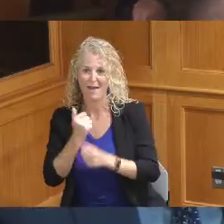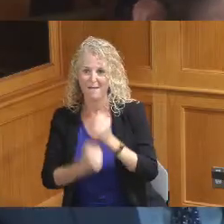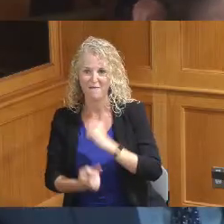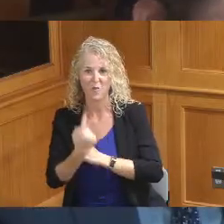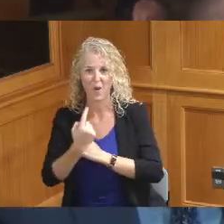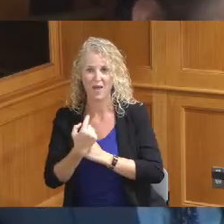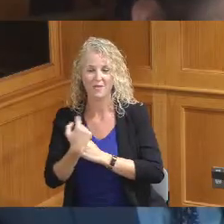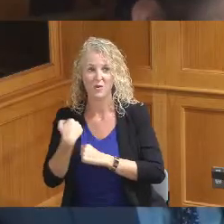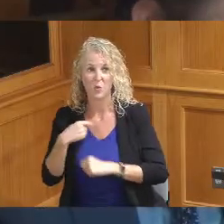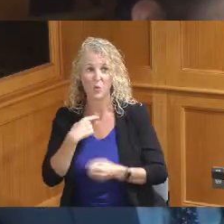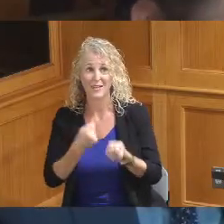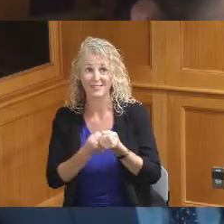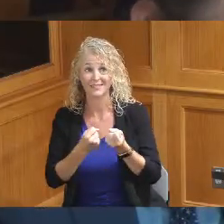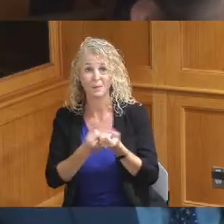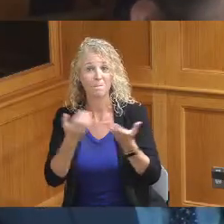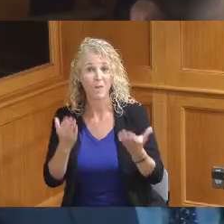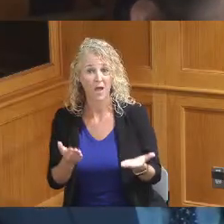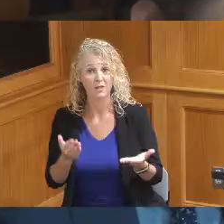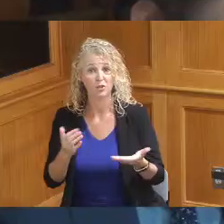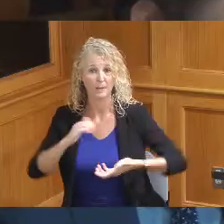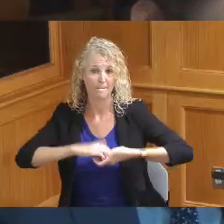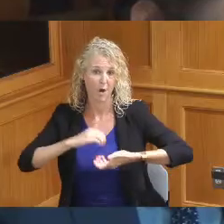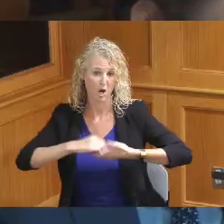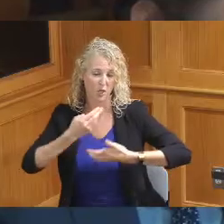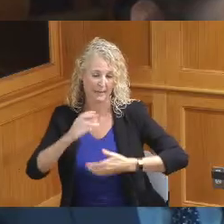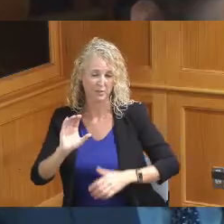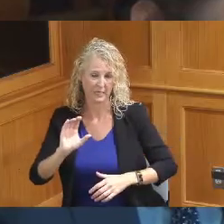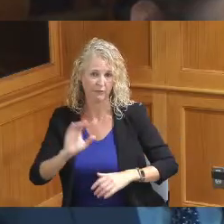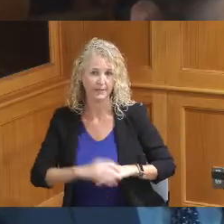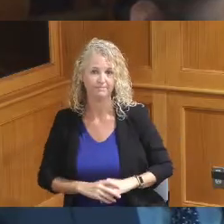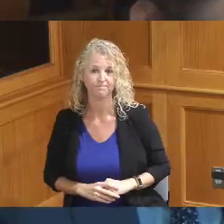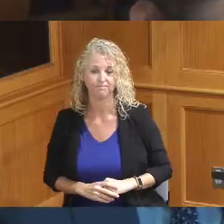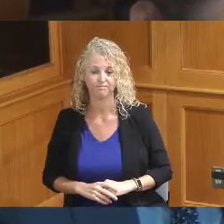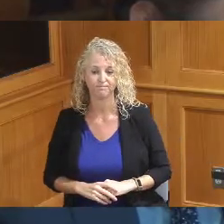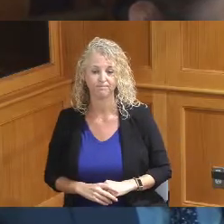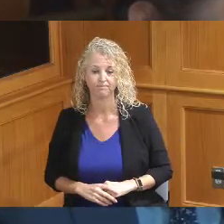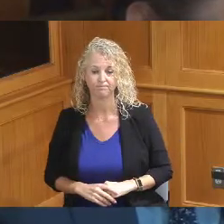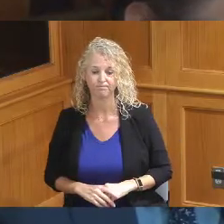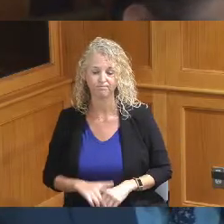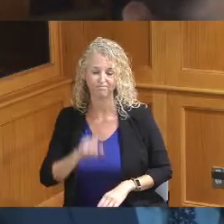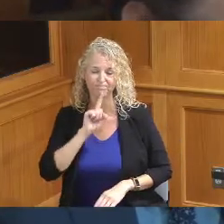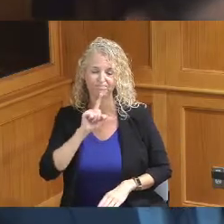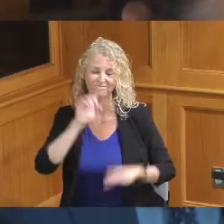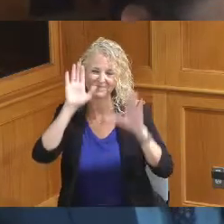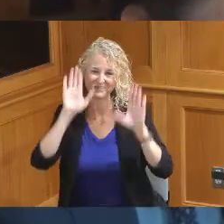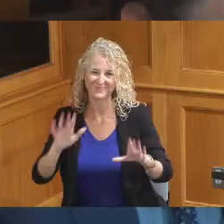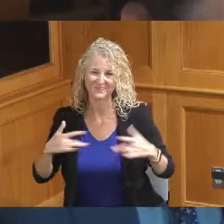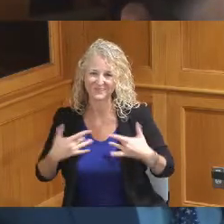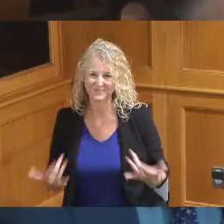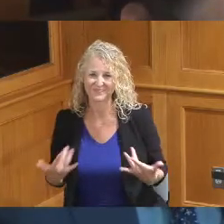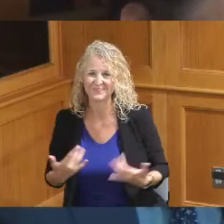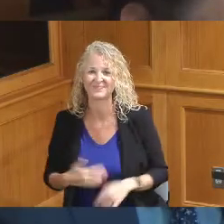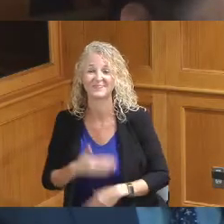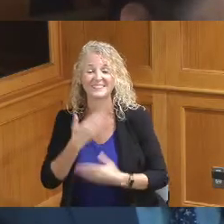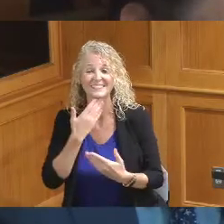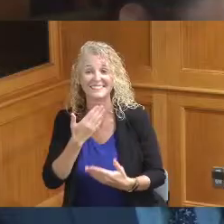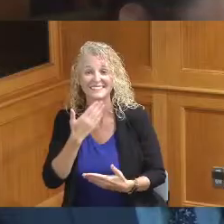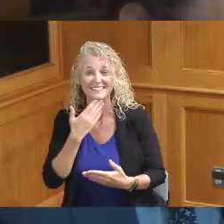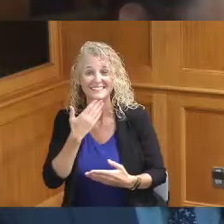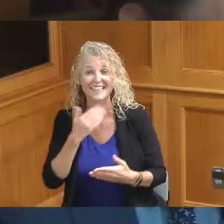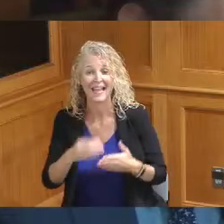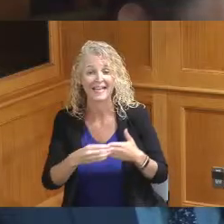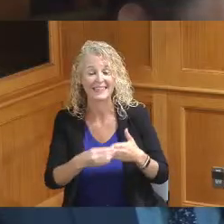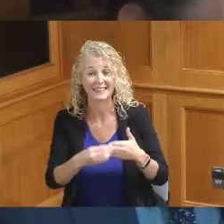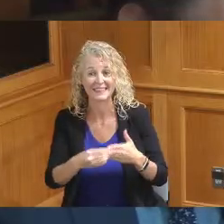a sponsor partner, Hamilton County, and it was a great event. I want to thank with the leadership